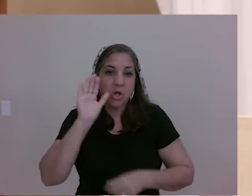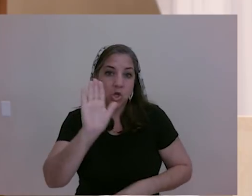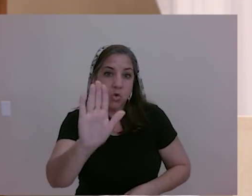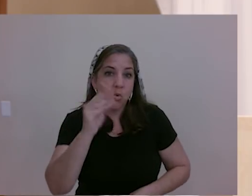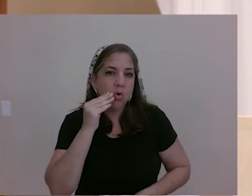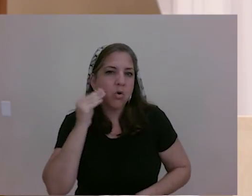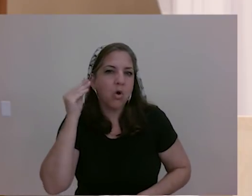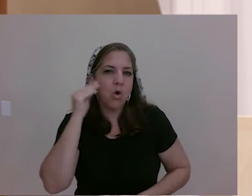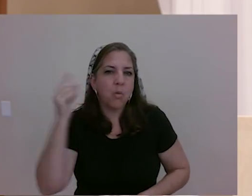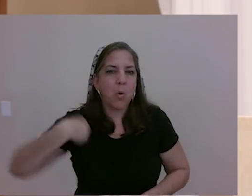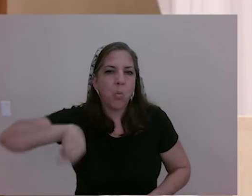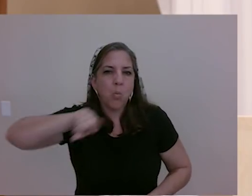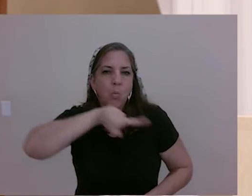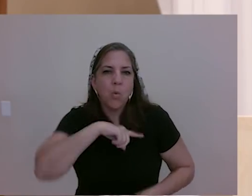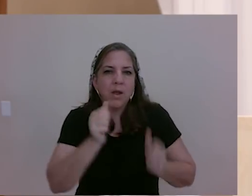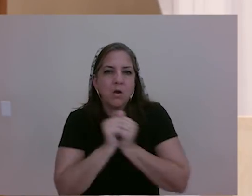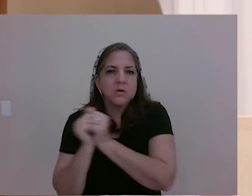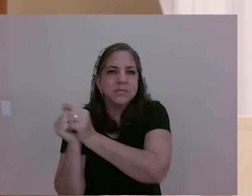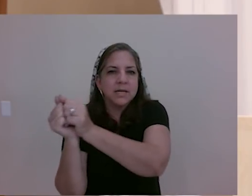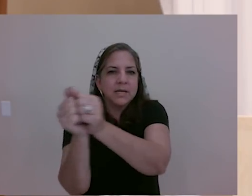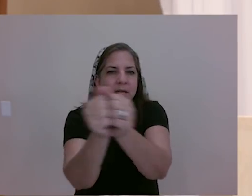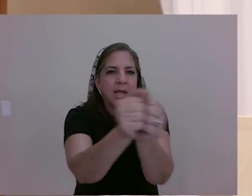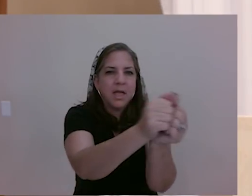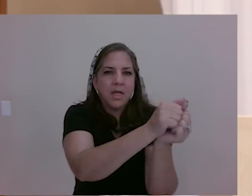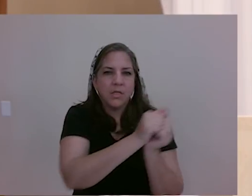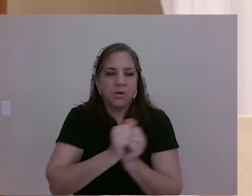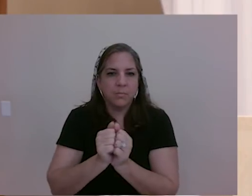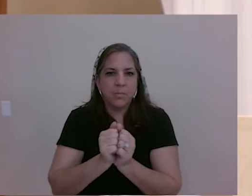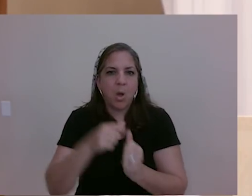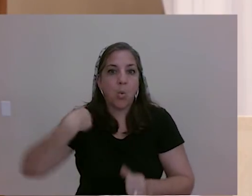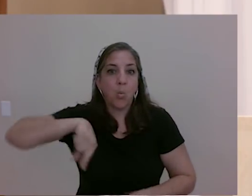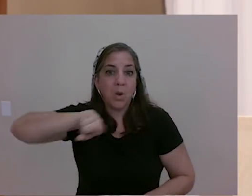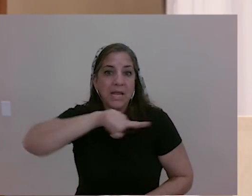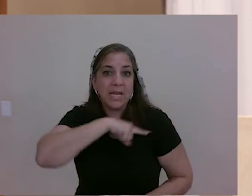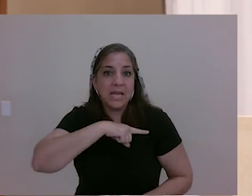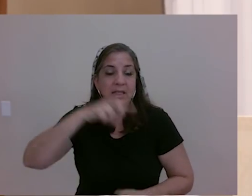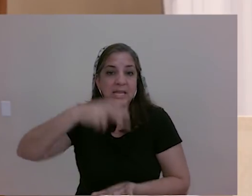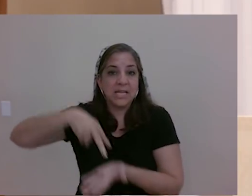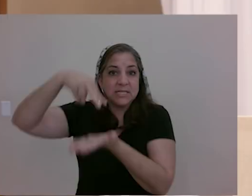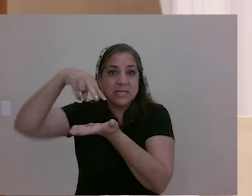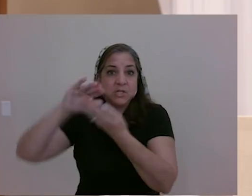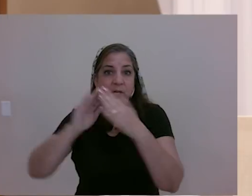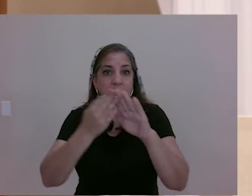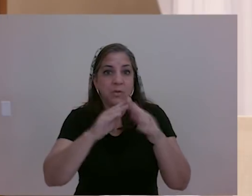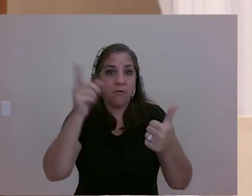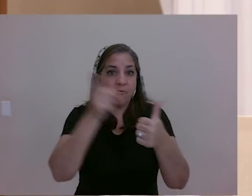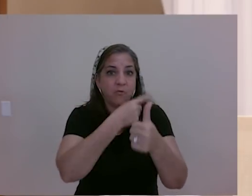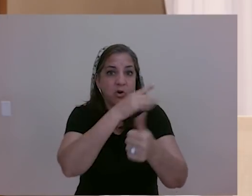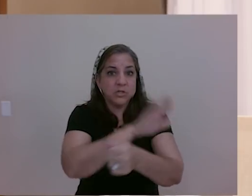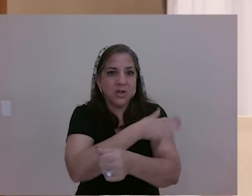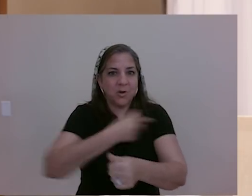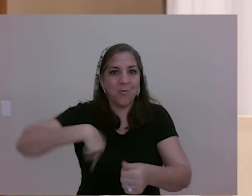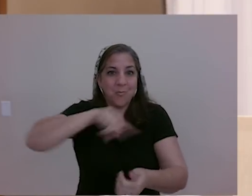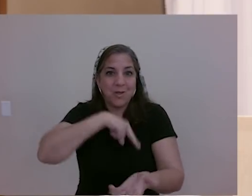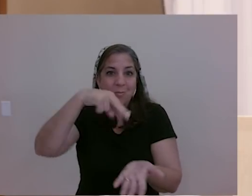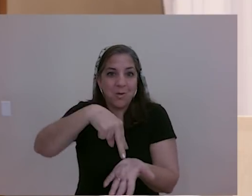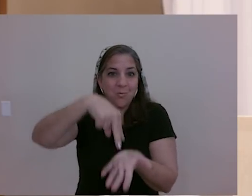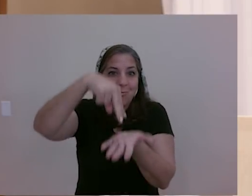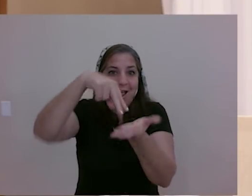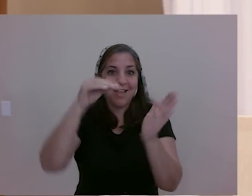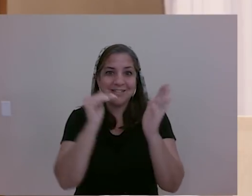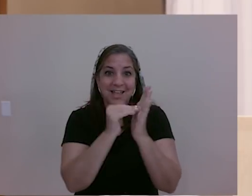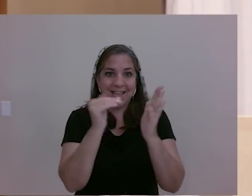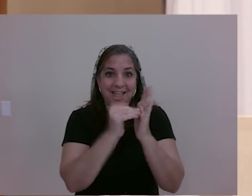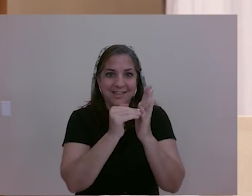in your homes in solidarity of this Ascension community. Our gathering song is "We Will Rise